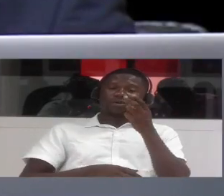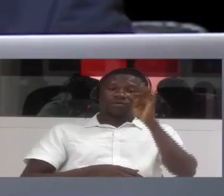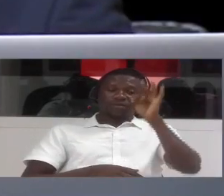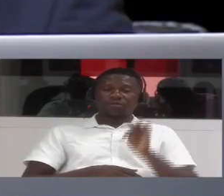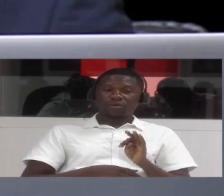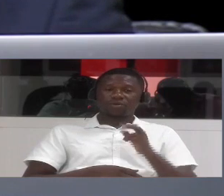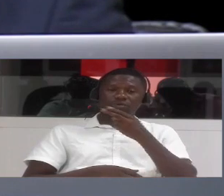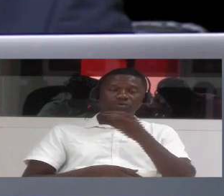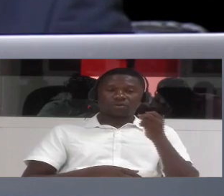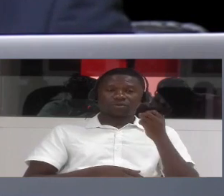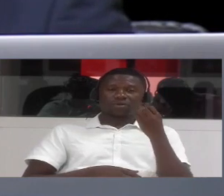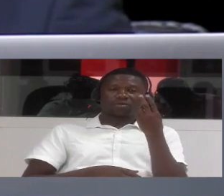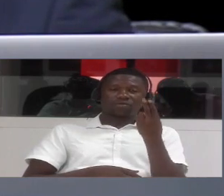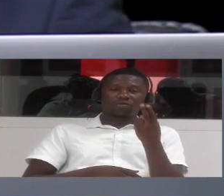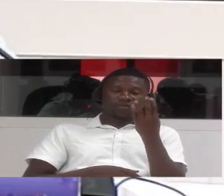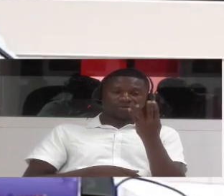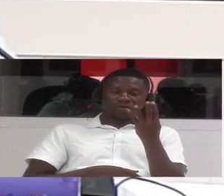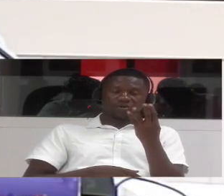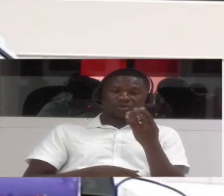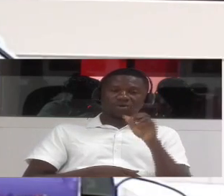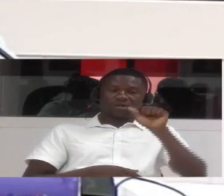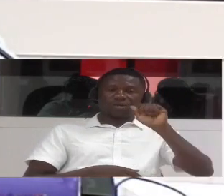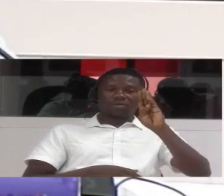February 2004, Abdoulaye C again,